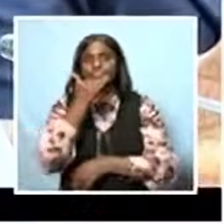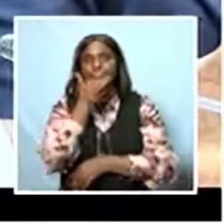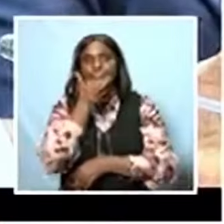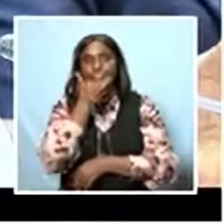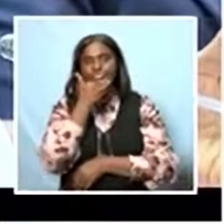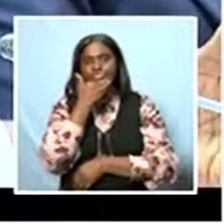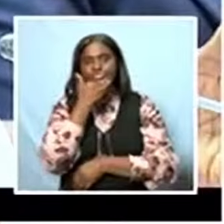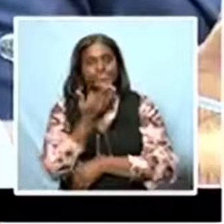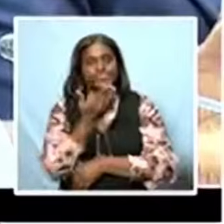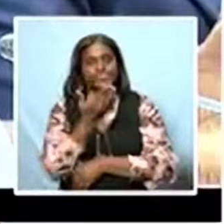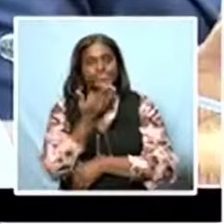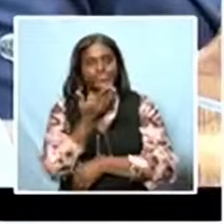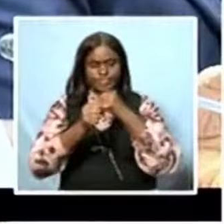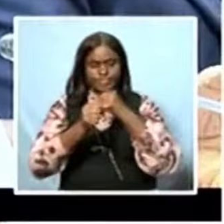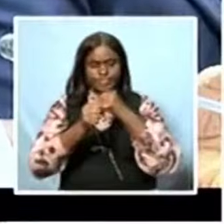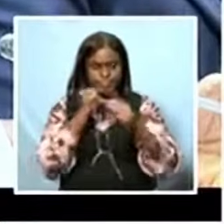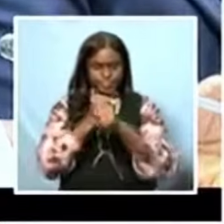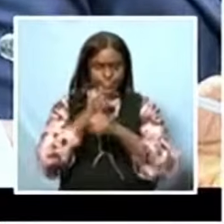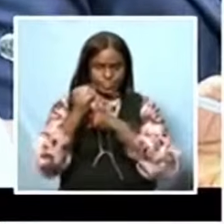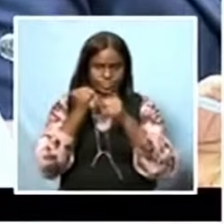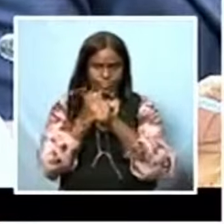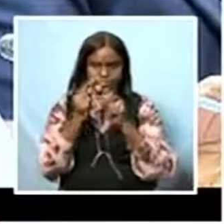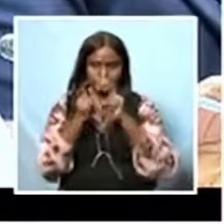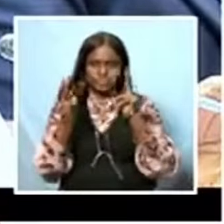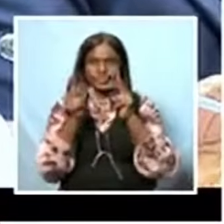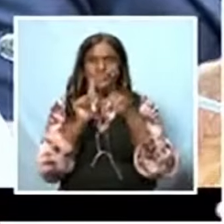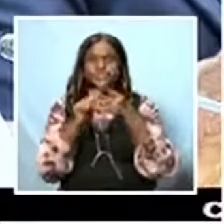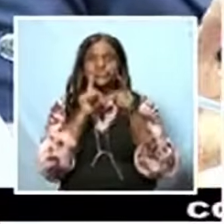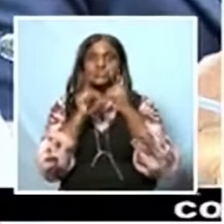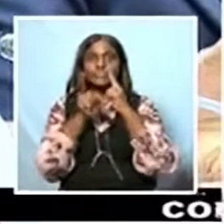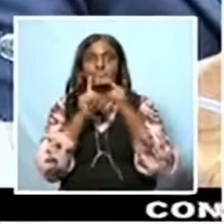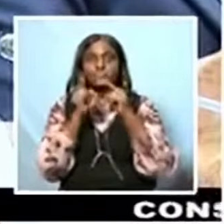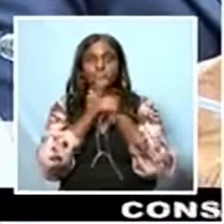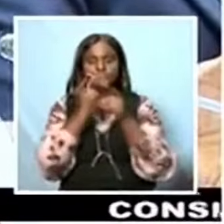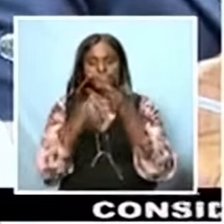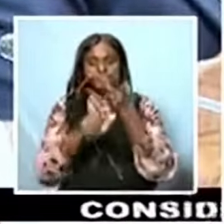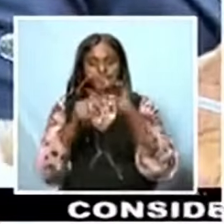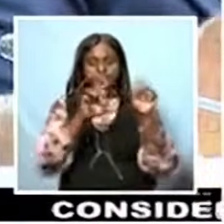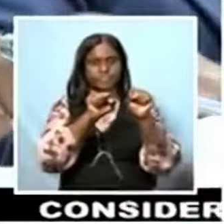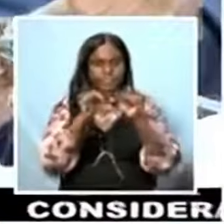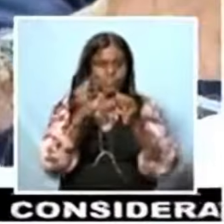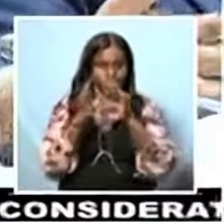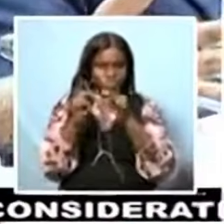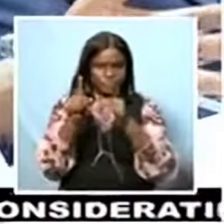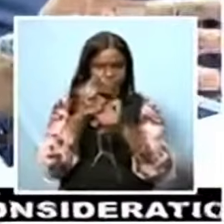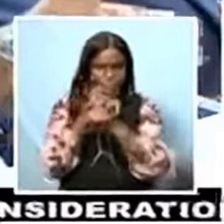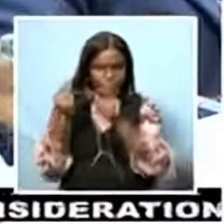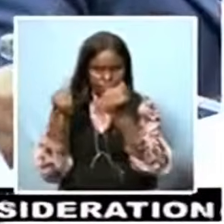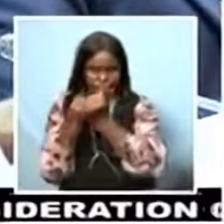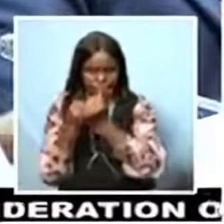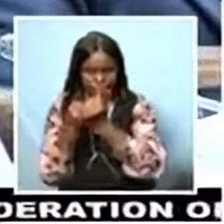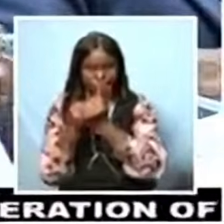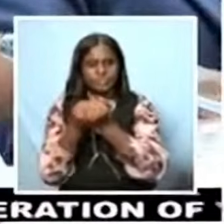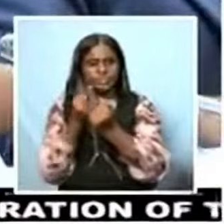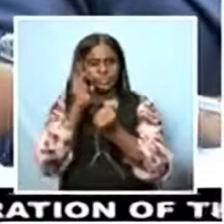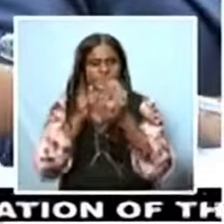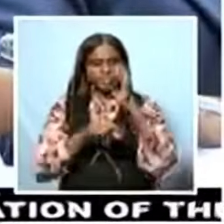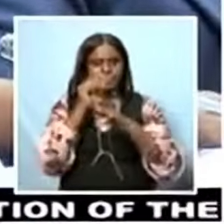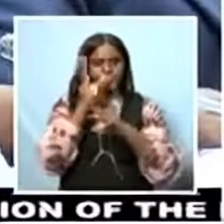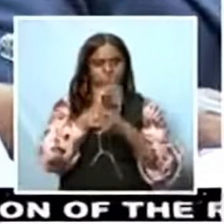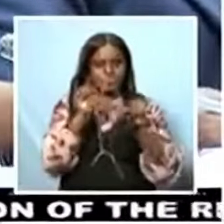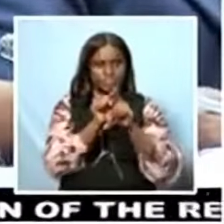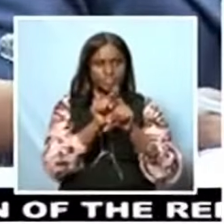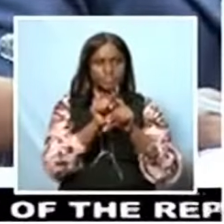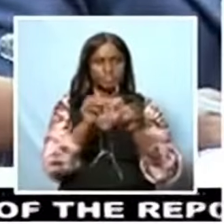mistaken, yearly, so to speak. So just confirmation. If it's just a favor, because it will be found to be